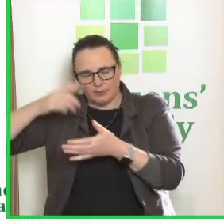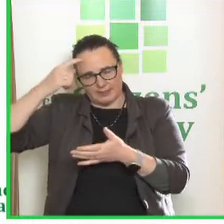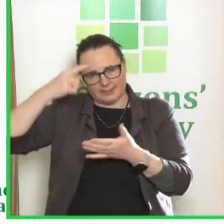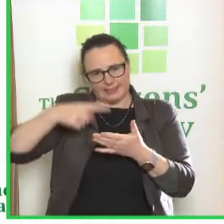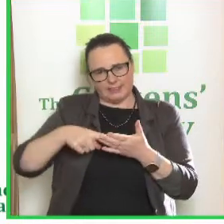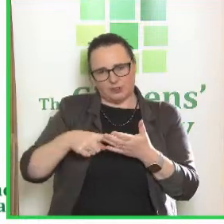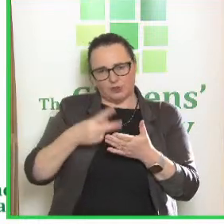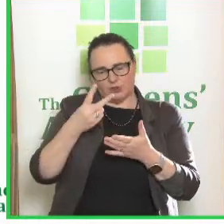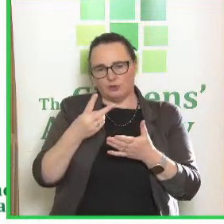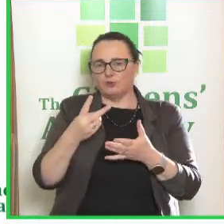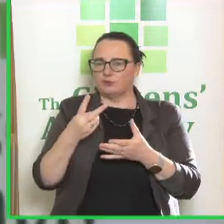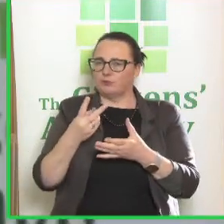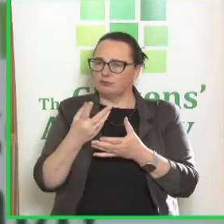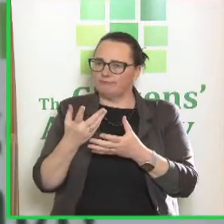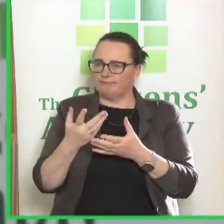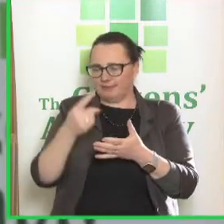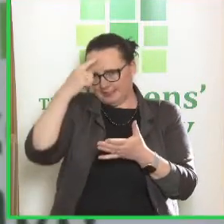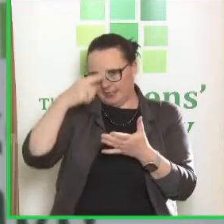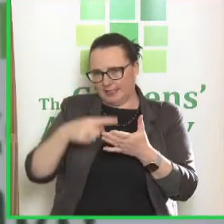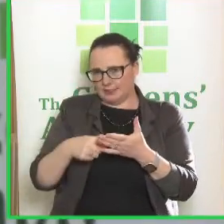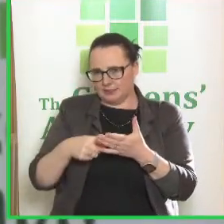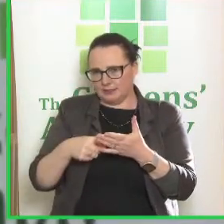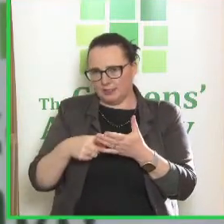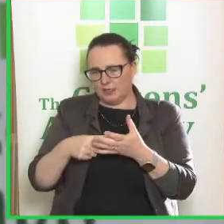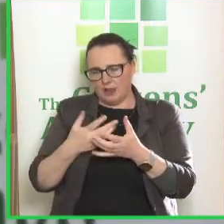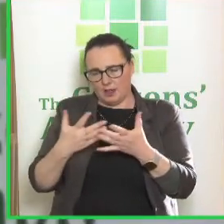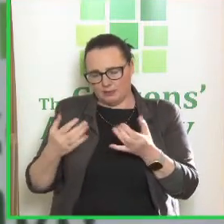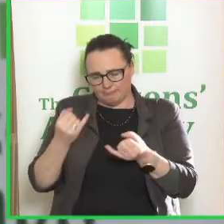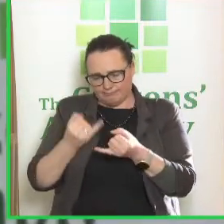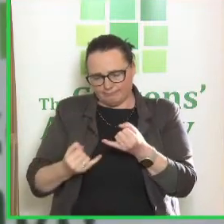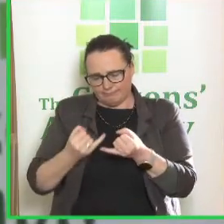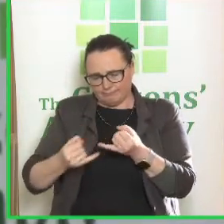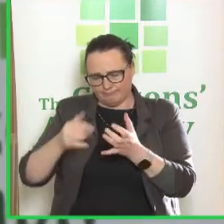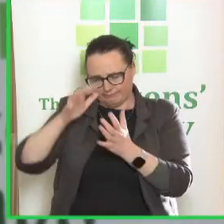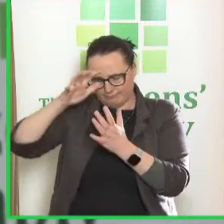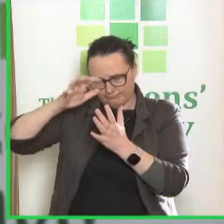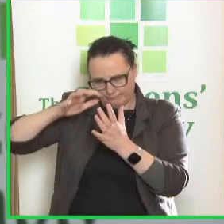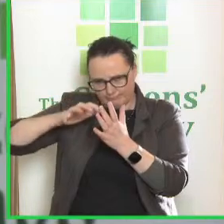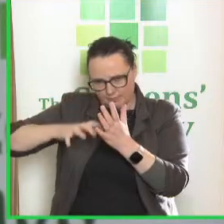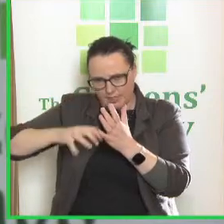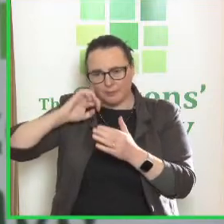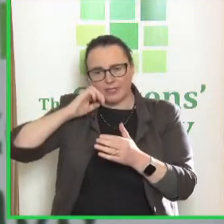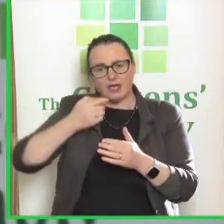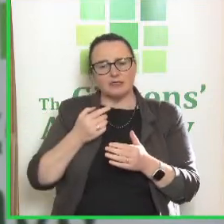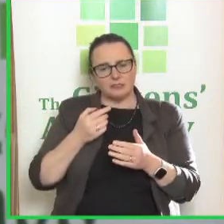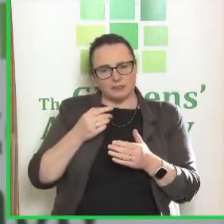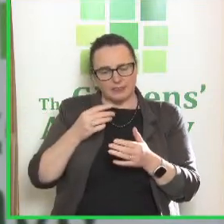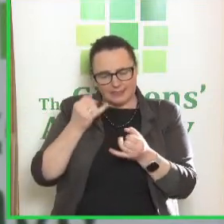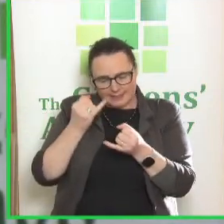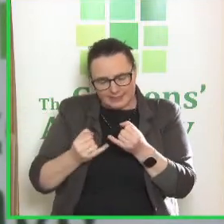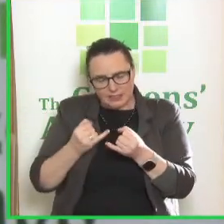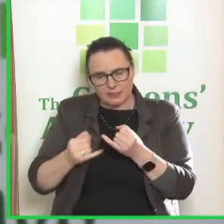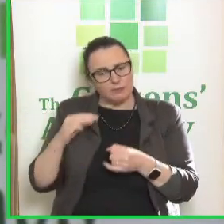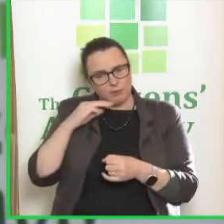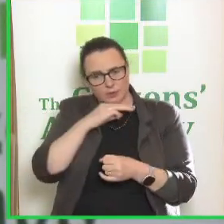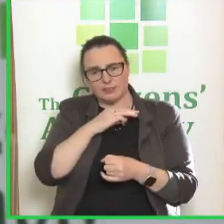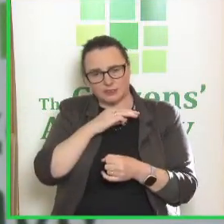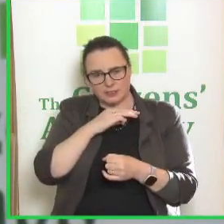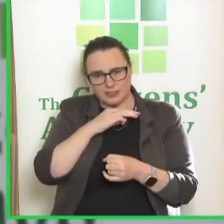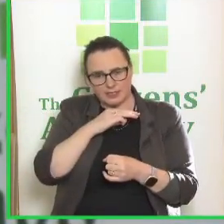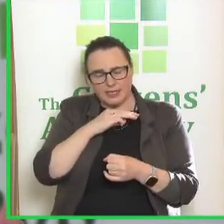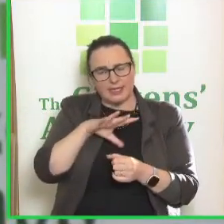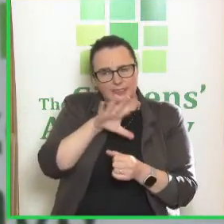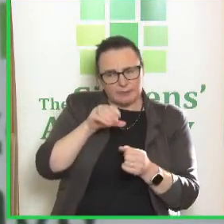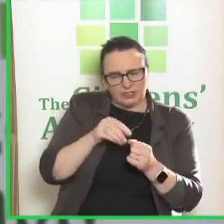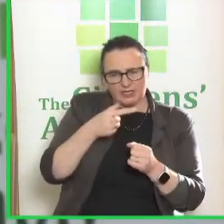of including so much detail in the document is because the details do matter in situations like this, where there are